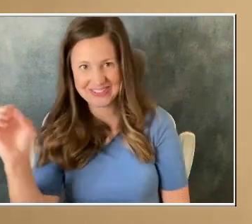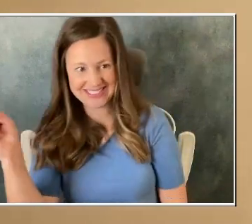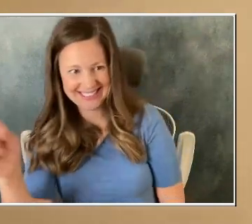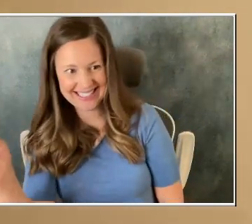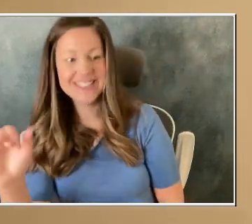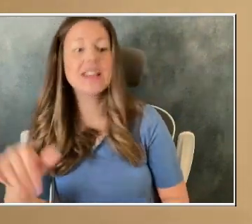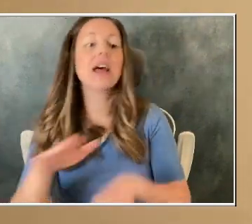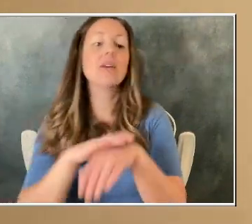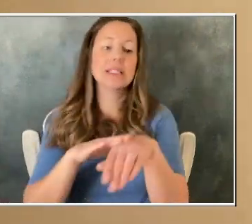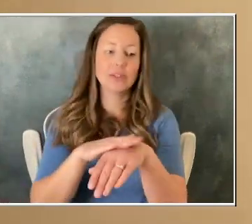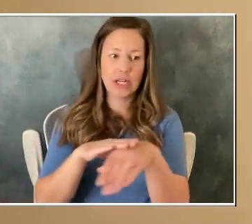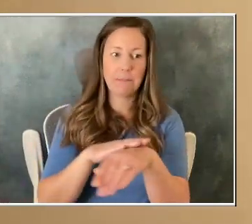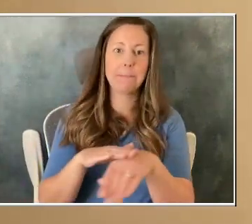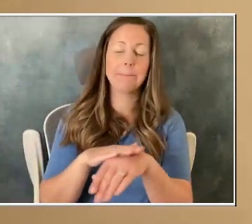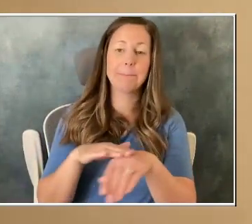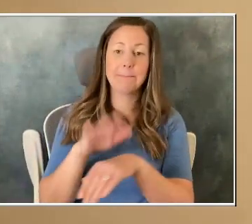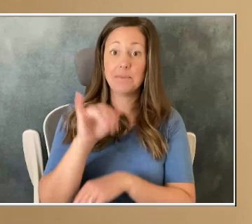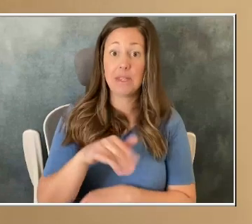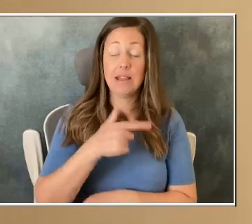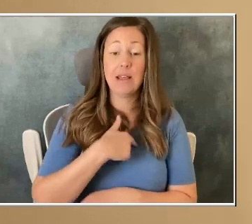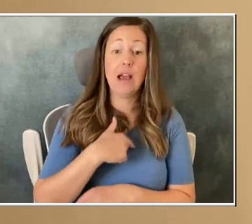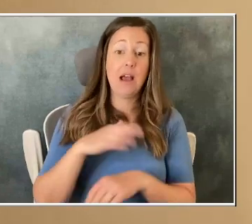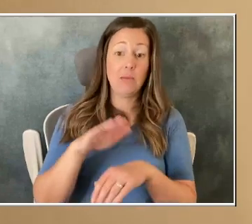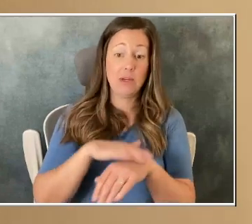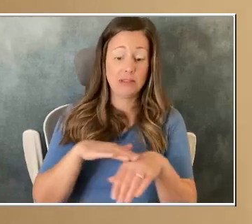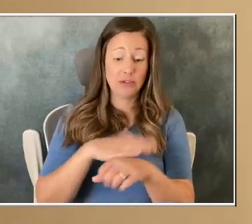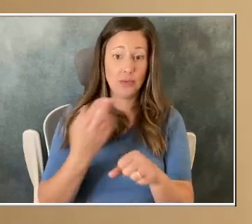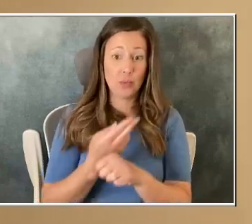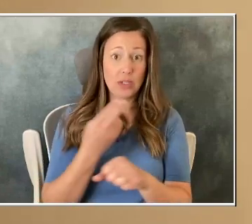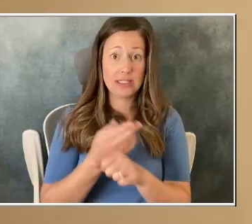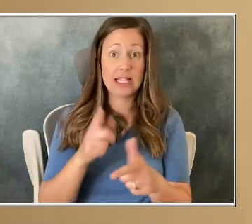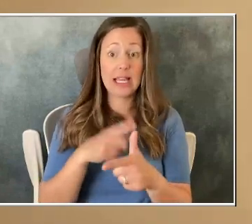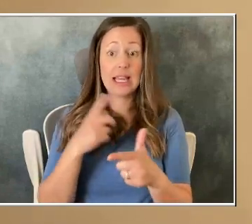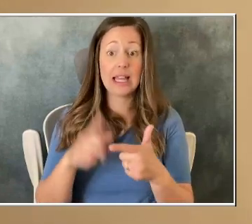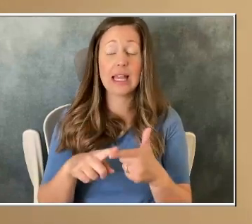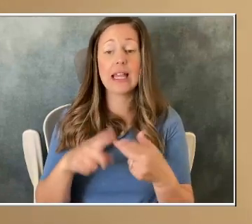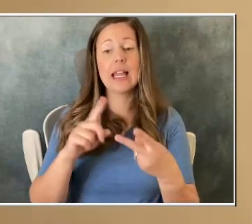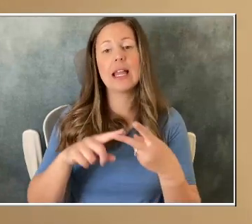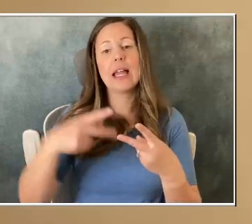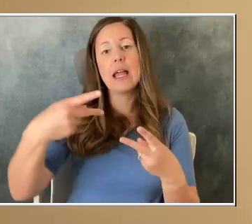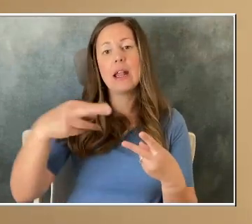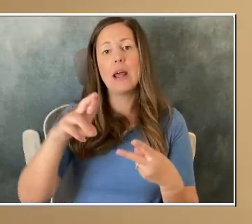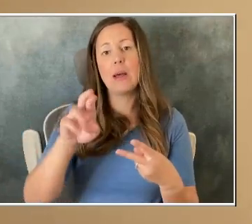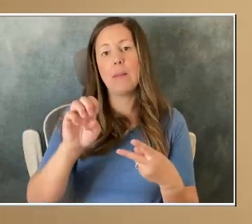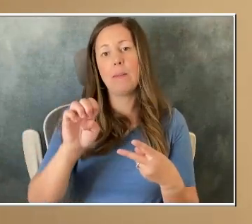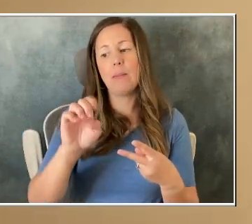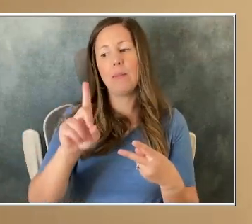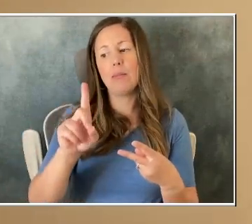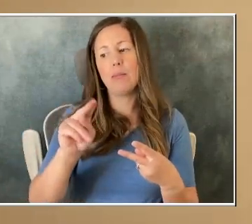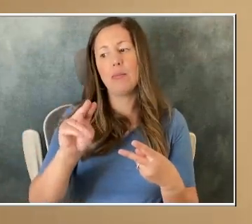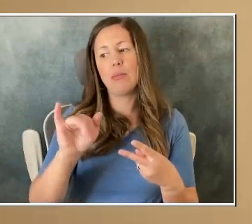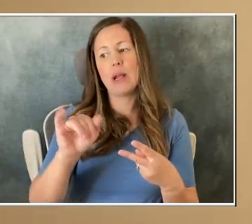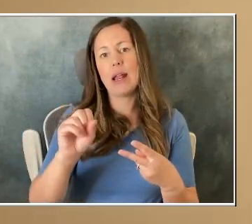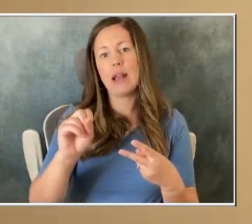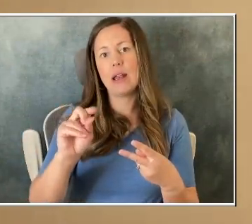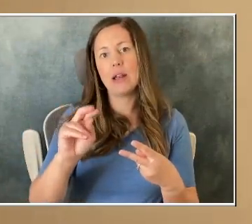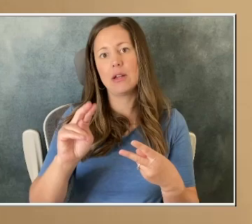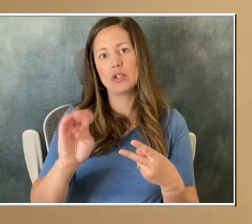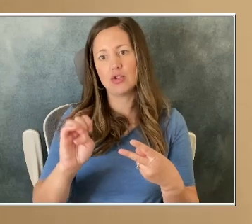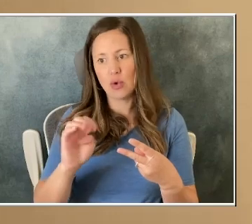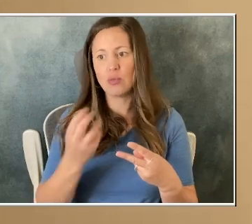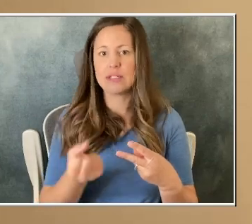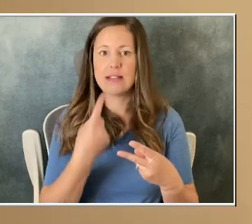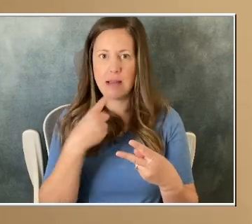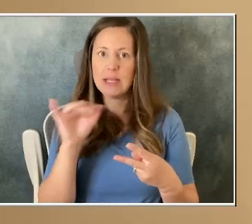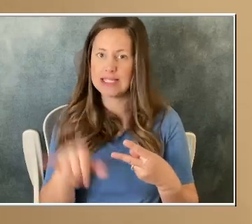cream that I was putting on, and then the prednisone tablets made a huge difference